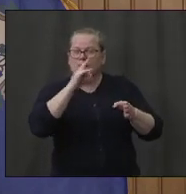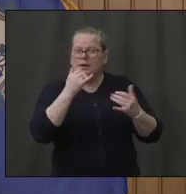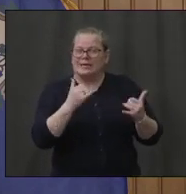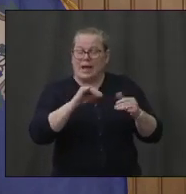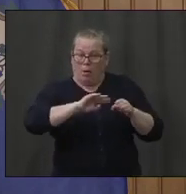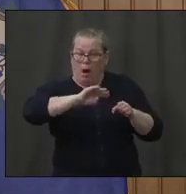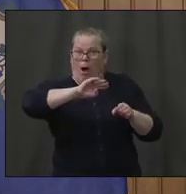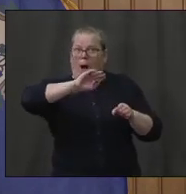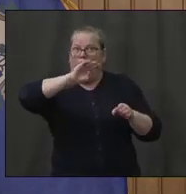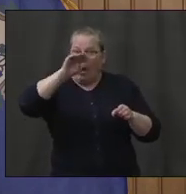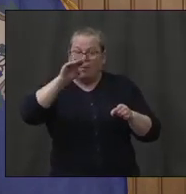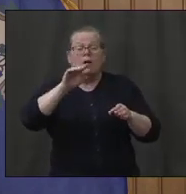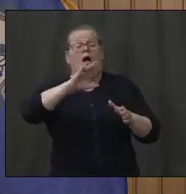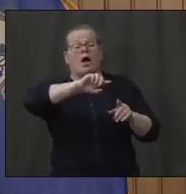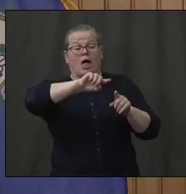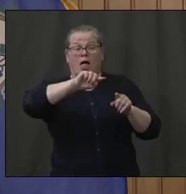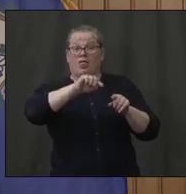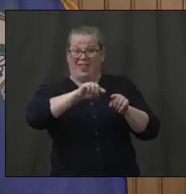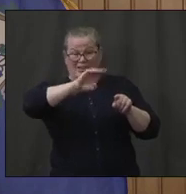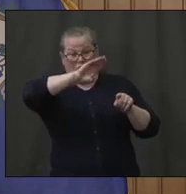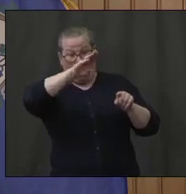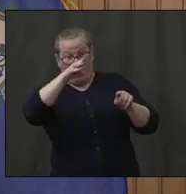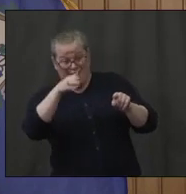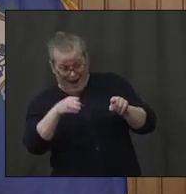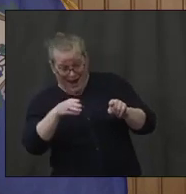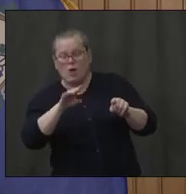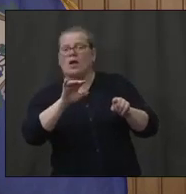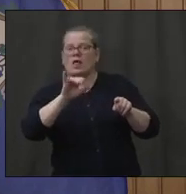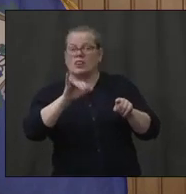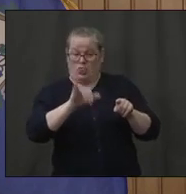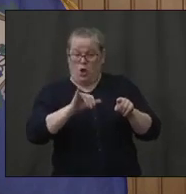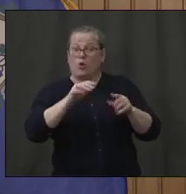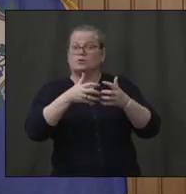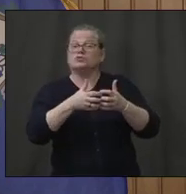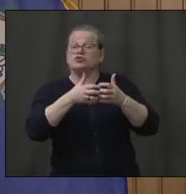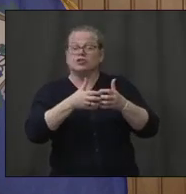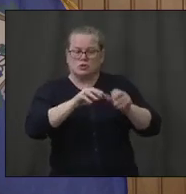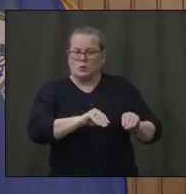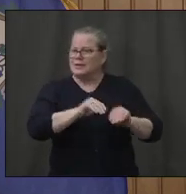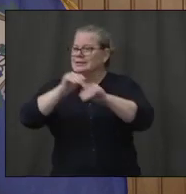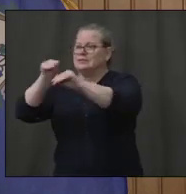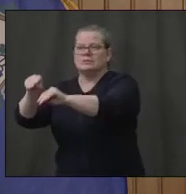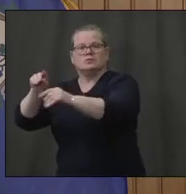we'll be able to mix and match and increase our allocation there as well.